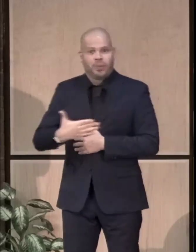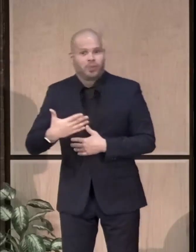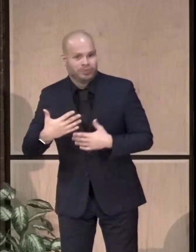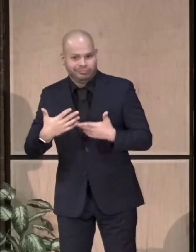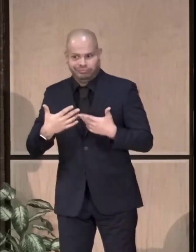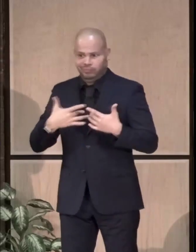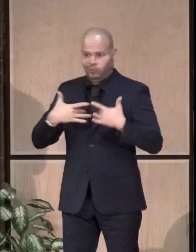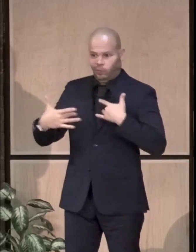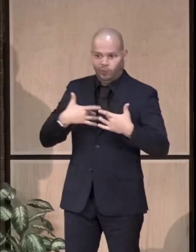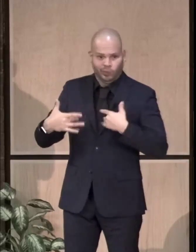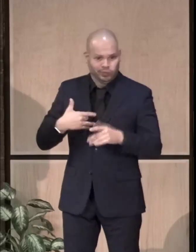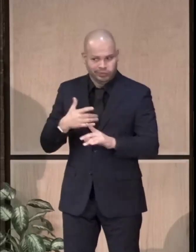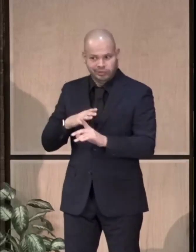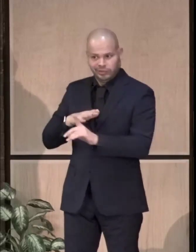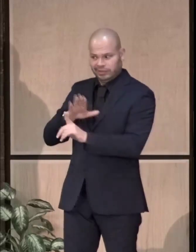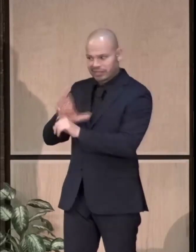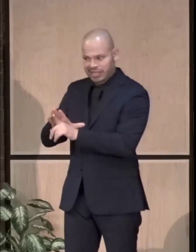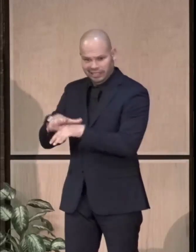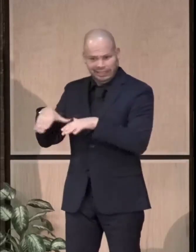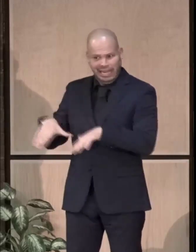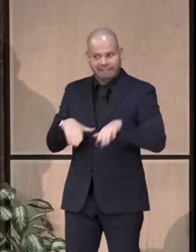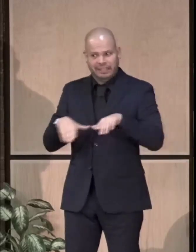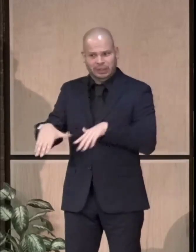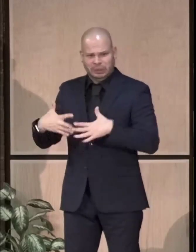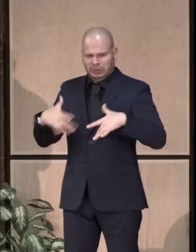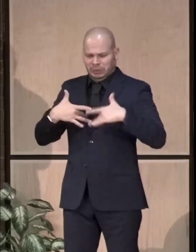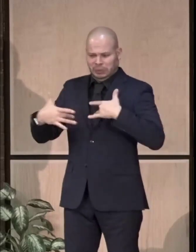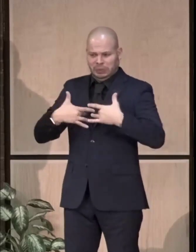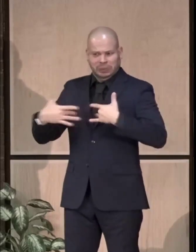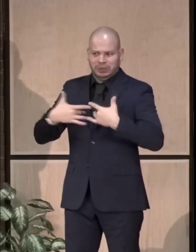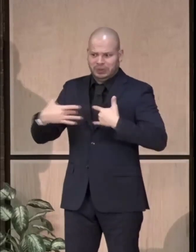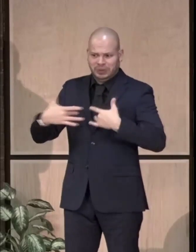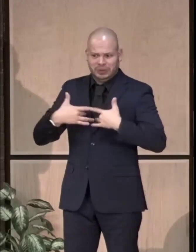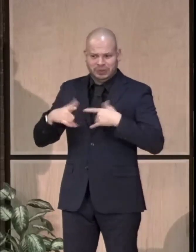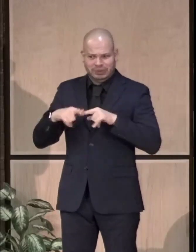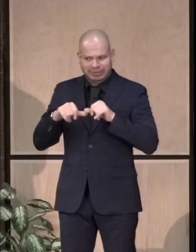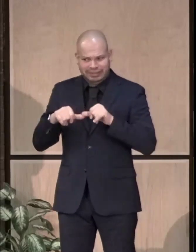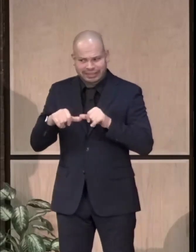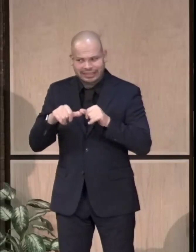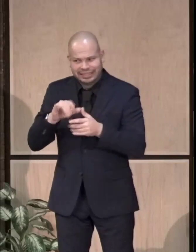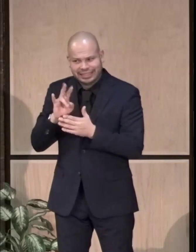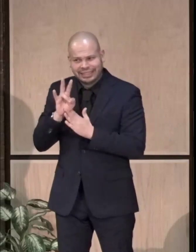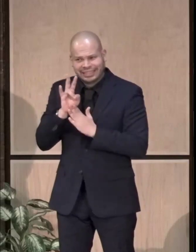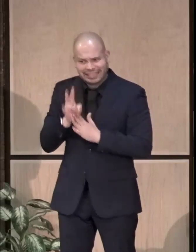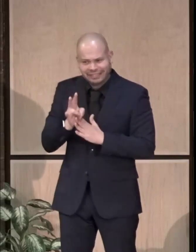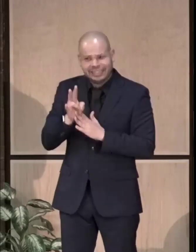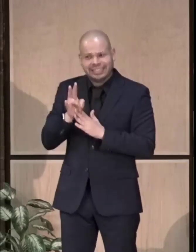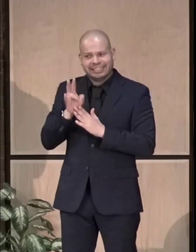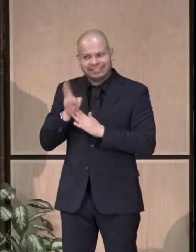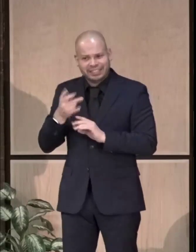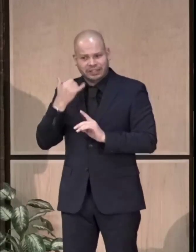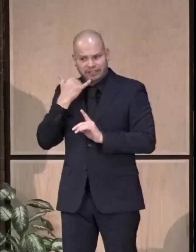Card. What do you recall of that 7 minute telephone call? That conversation